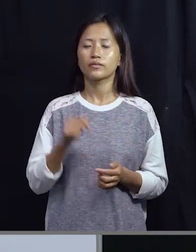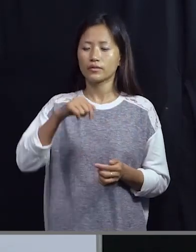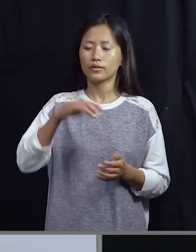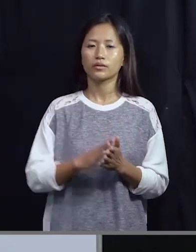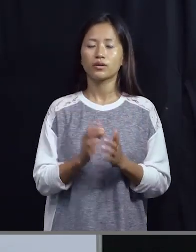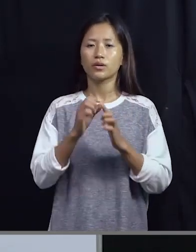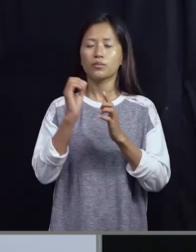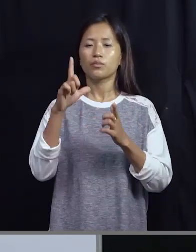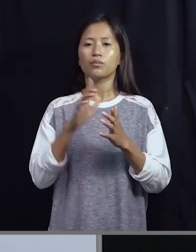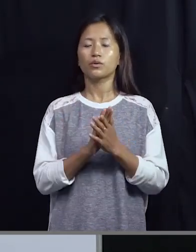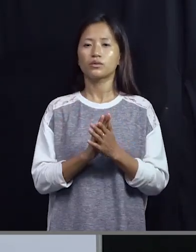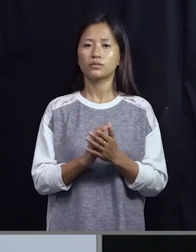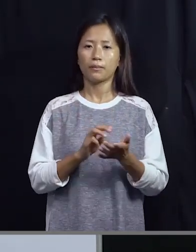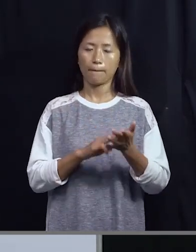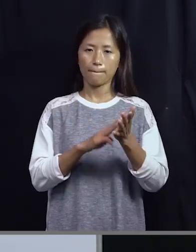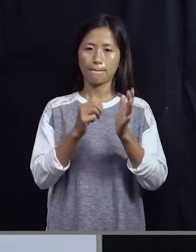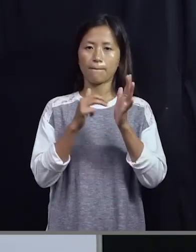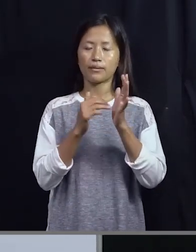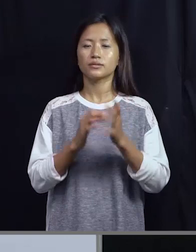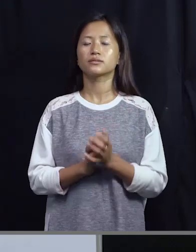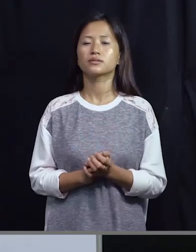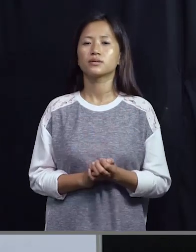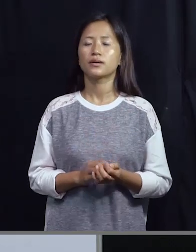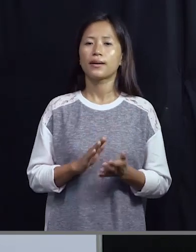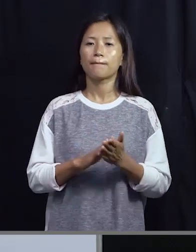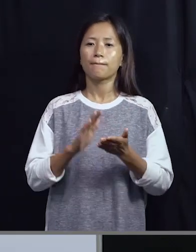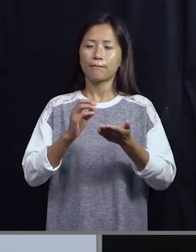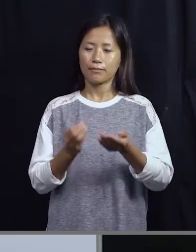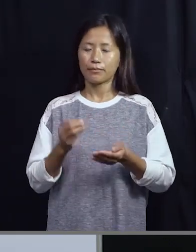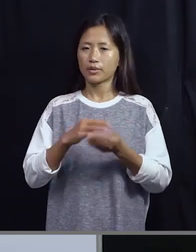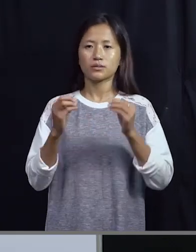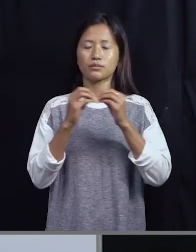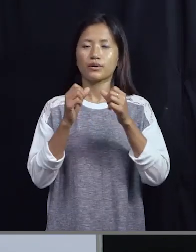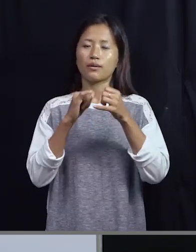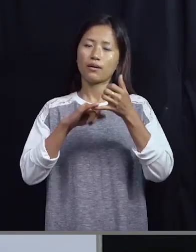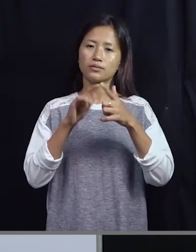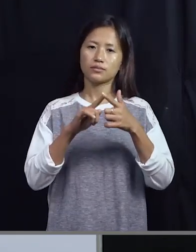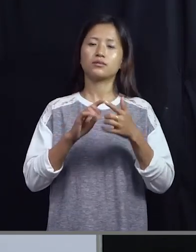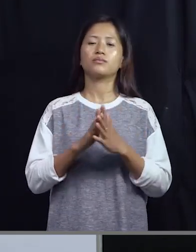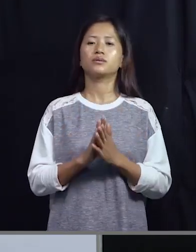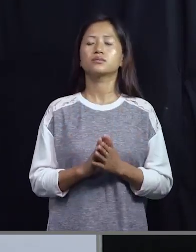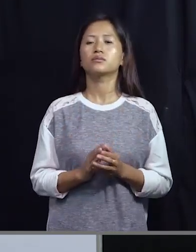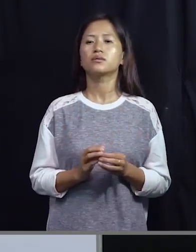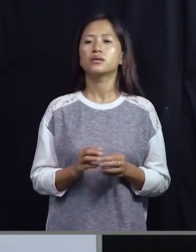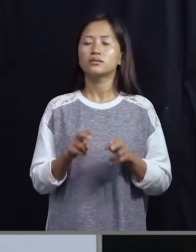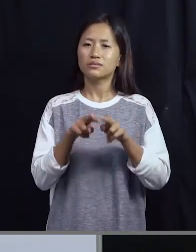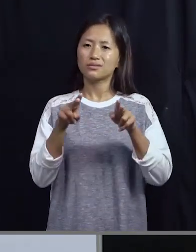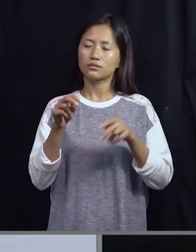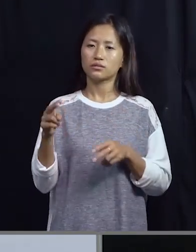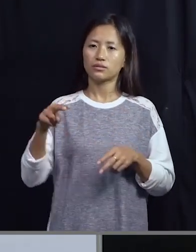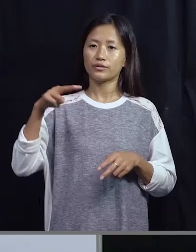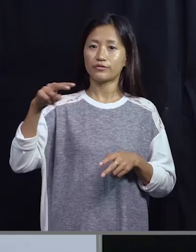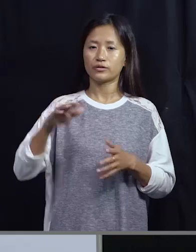polymerase, reading the bases present on the template strand, this parental strand, they are also referred to as the